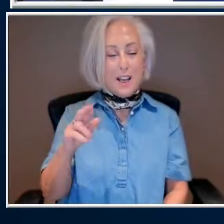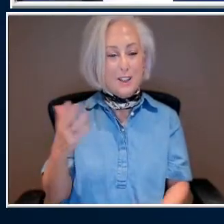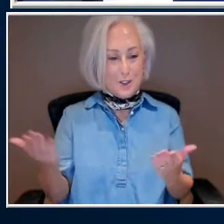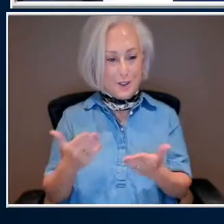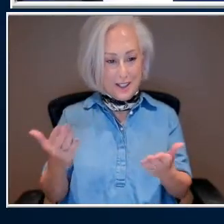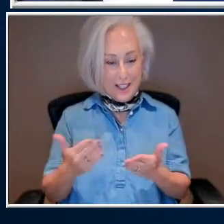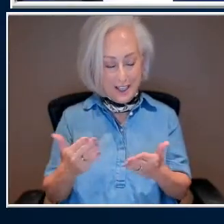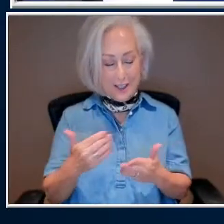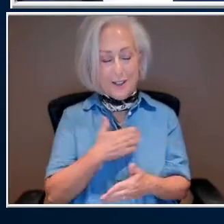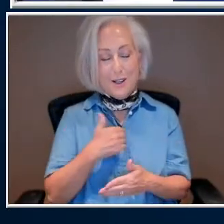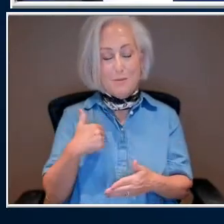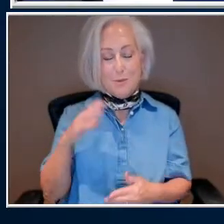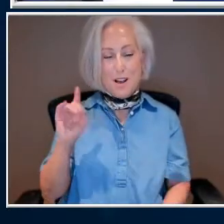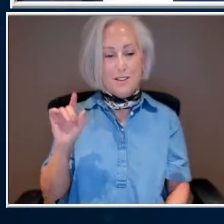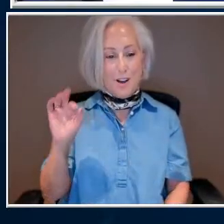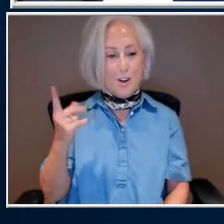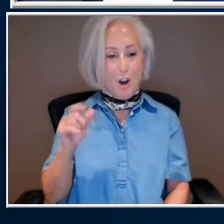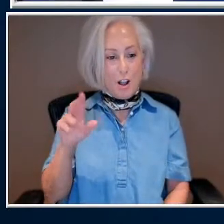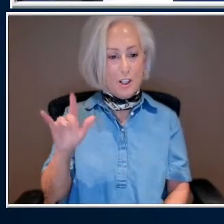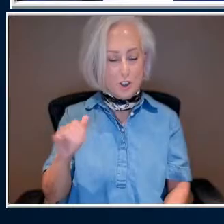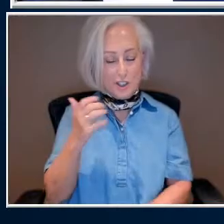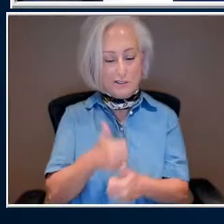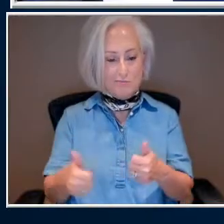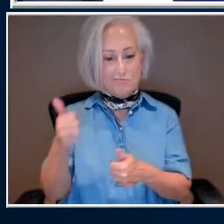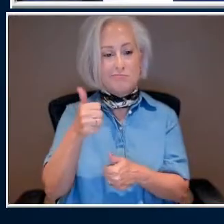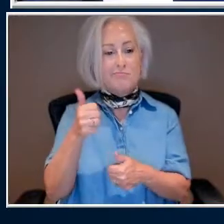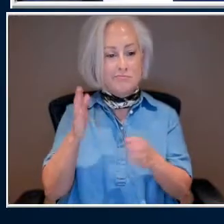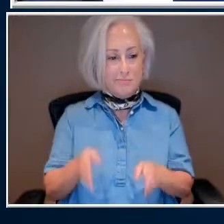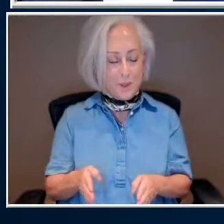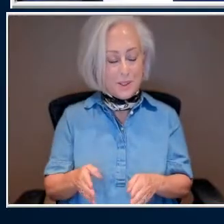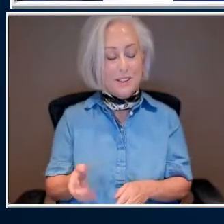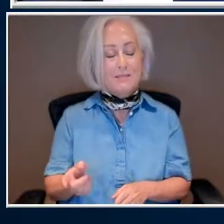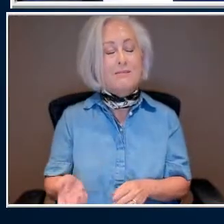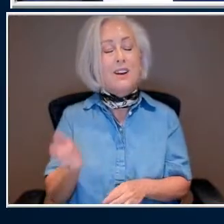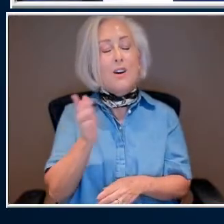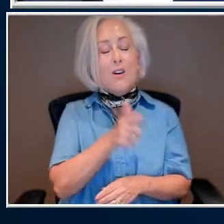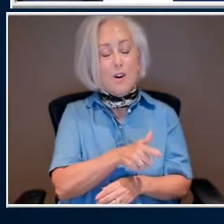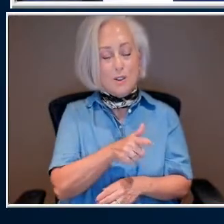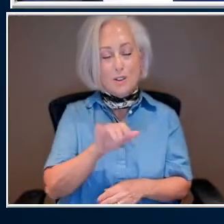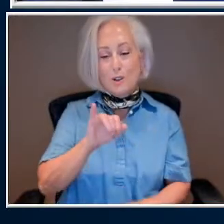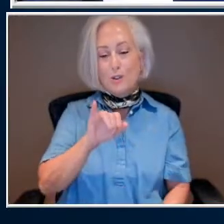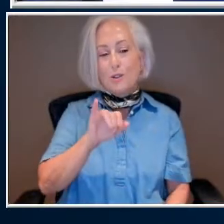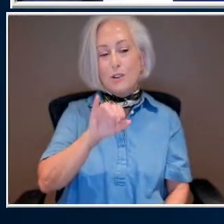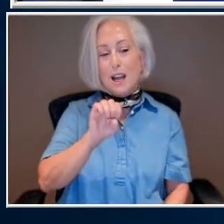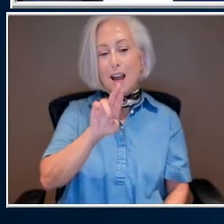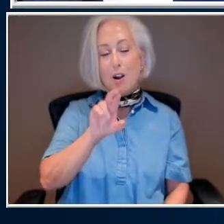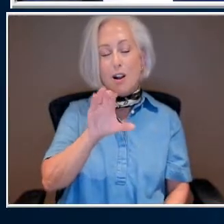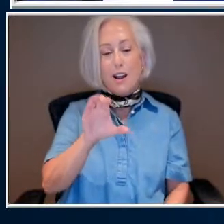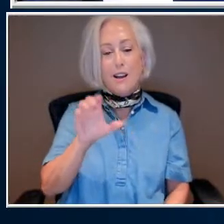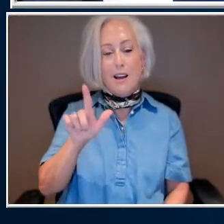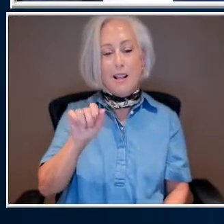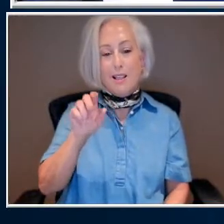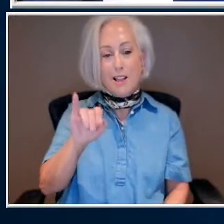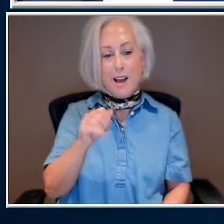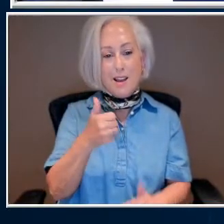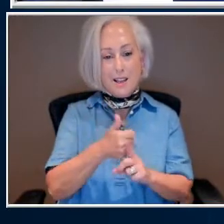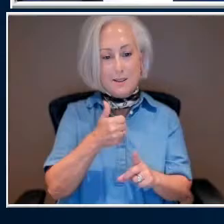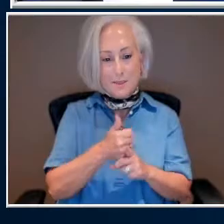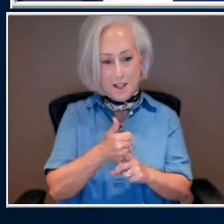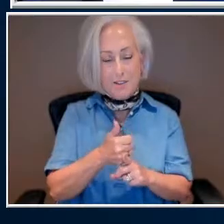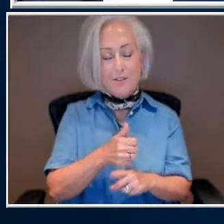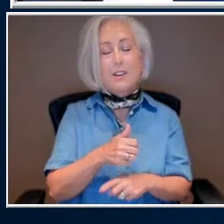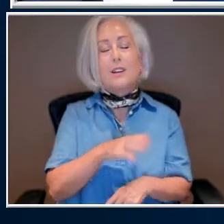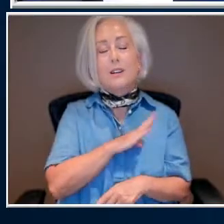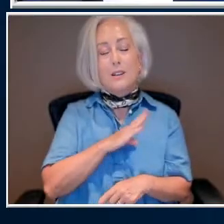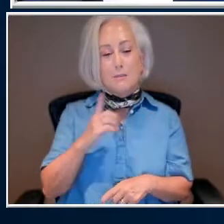Chief of Breast Surgical Oncology. And also joining us is Dr. Eric Lai. He's a board-certified plastic and reconstructive surgeon. Good